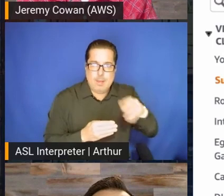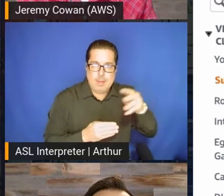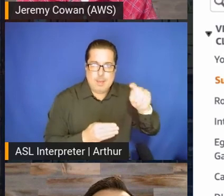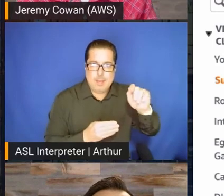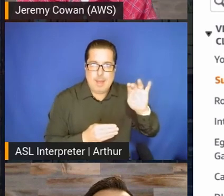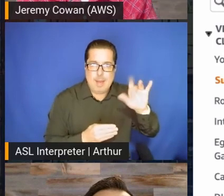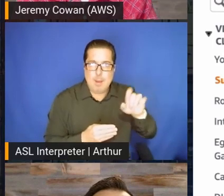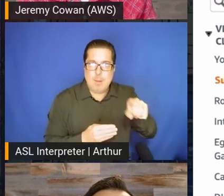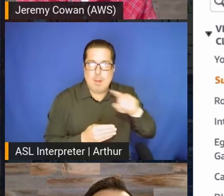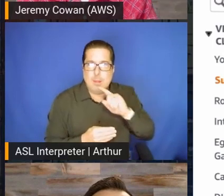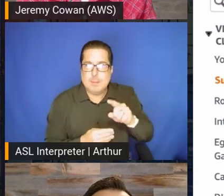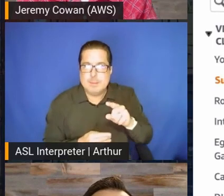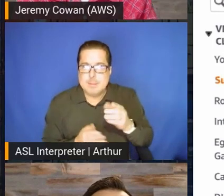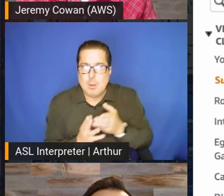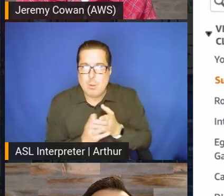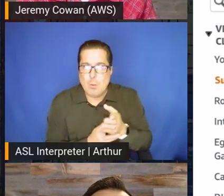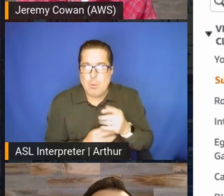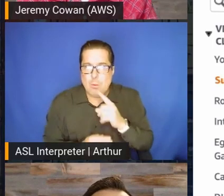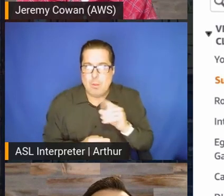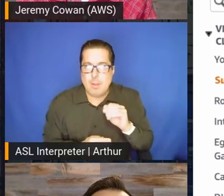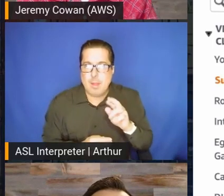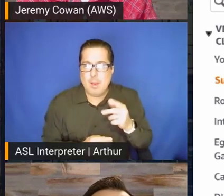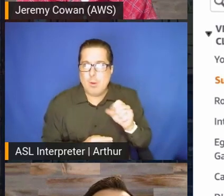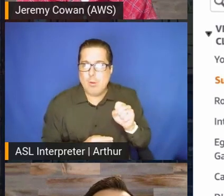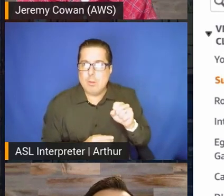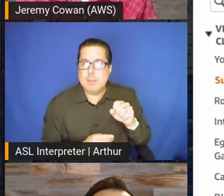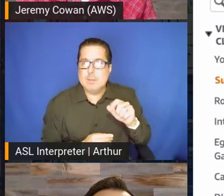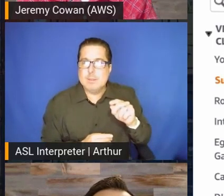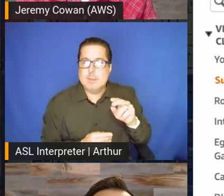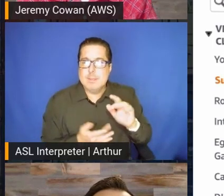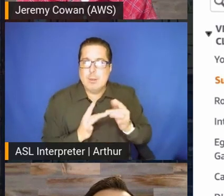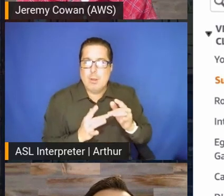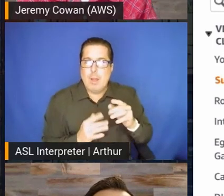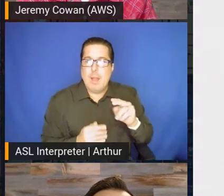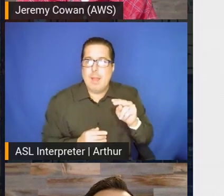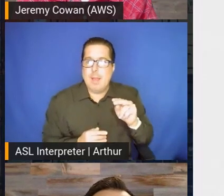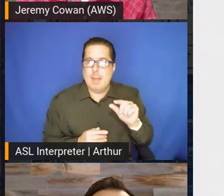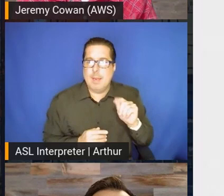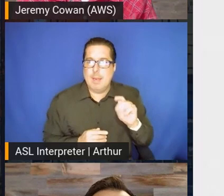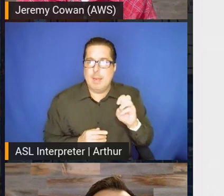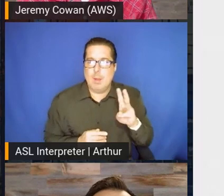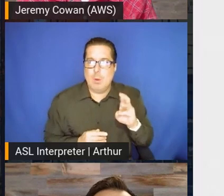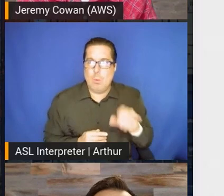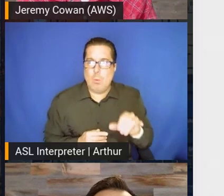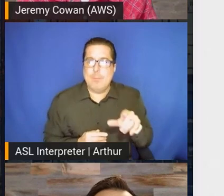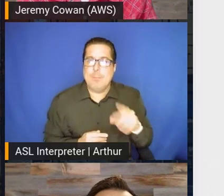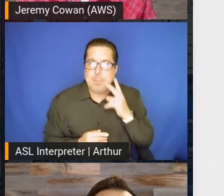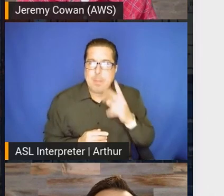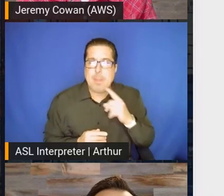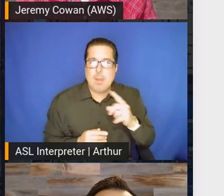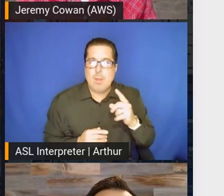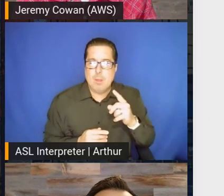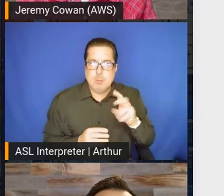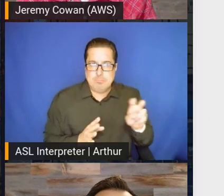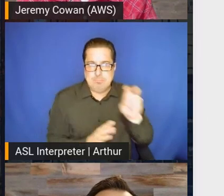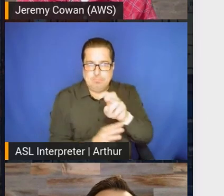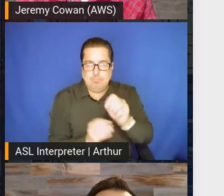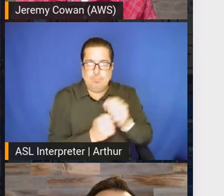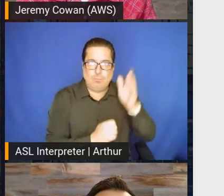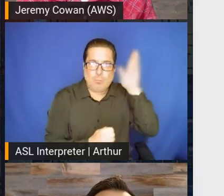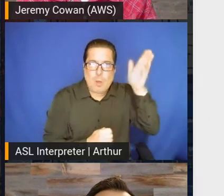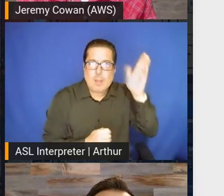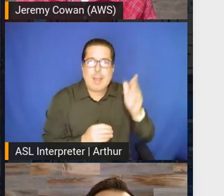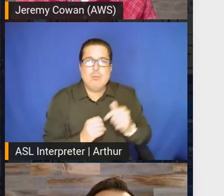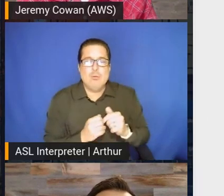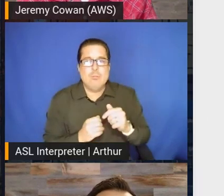egress only internet gateway, right? So let's jump back to our presentation. So